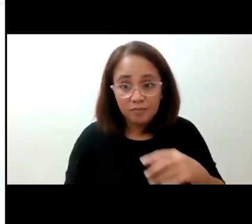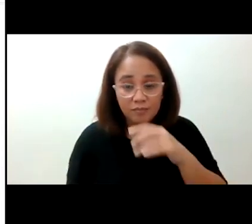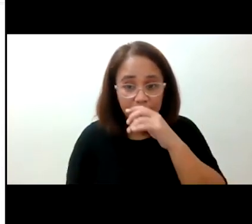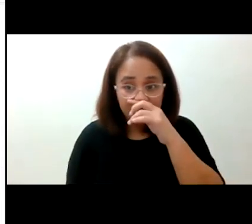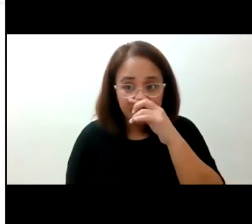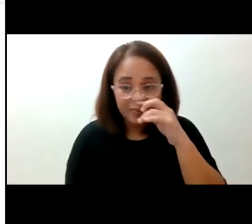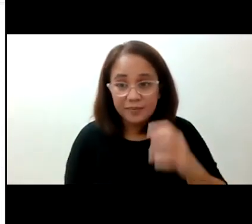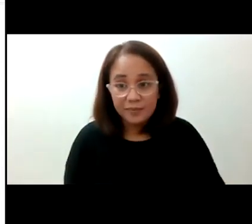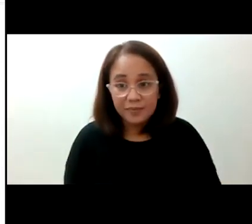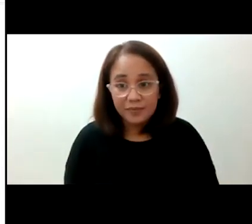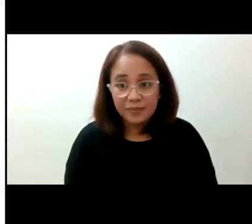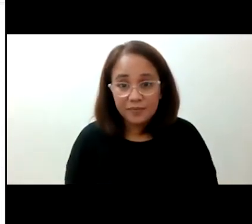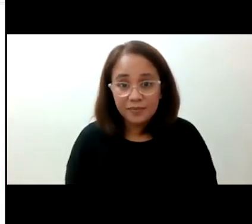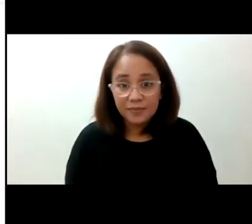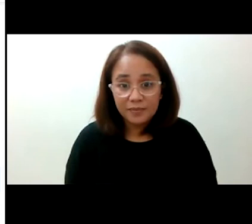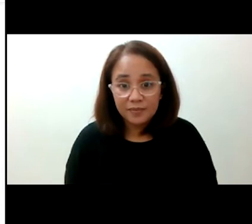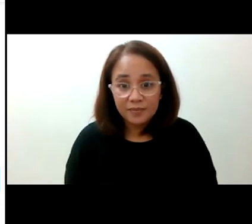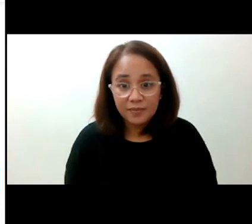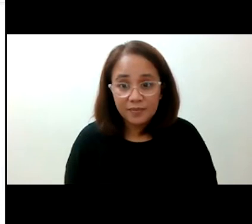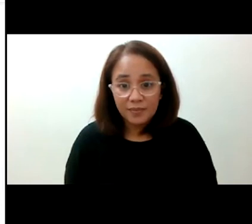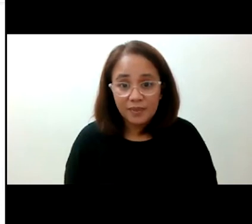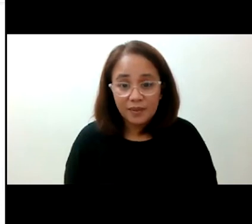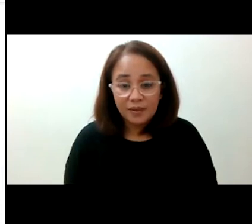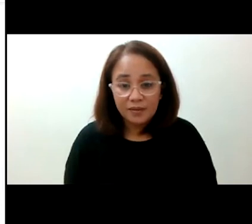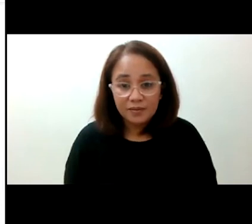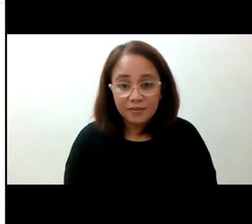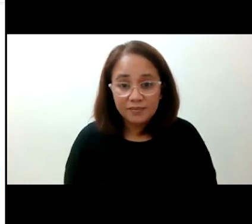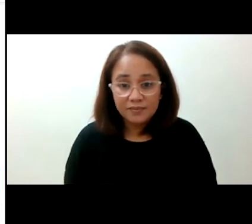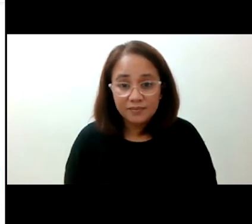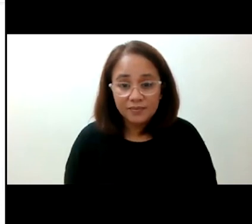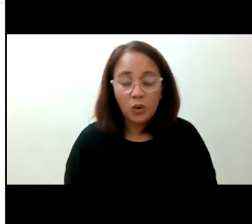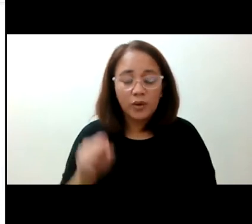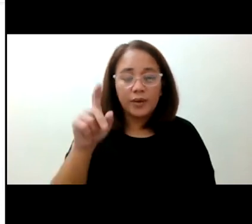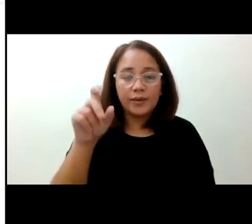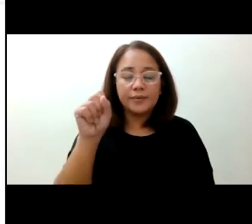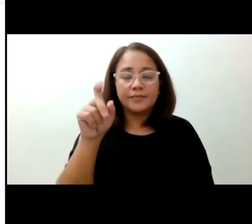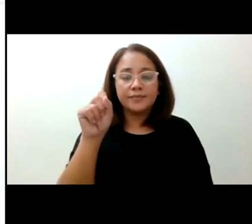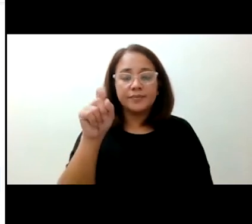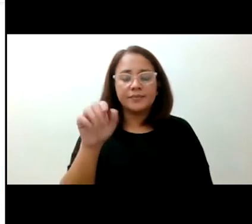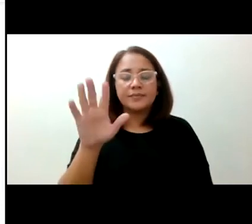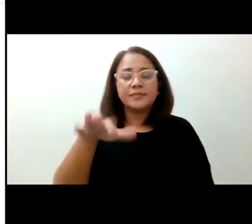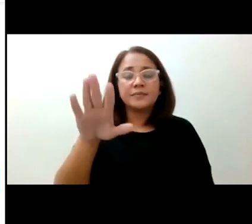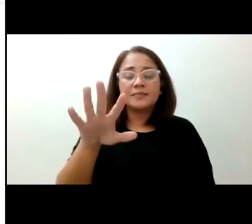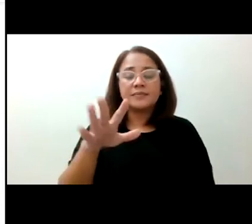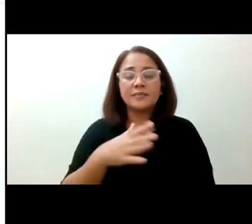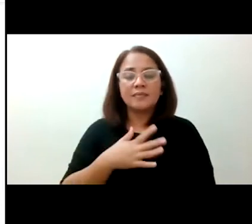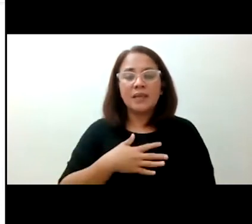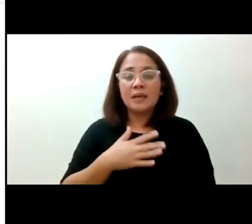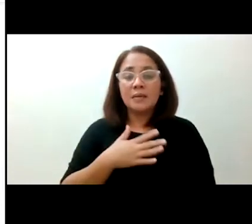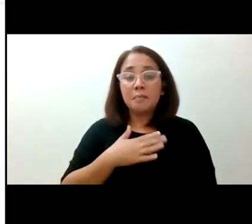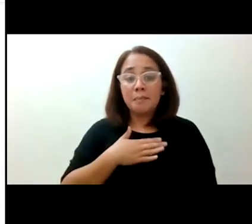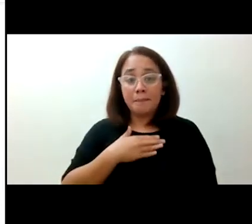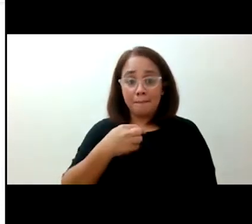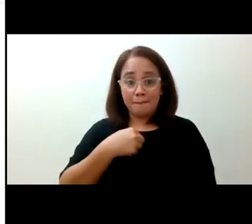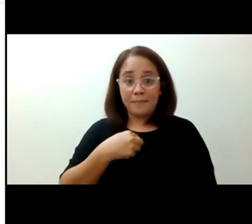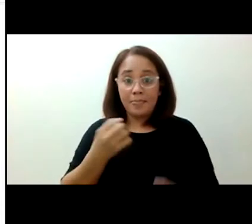Yes. The Okay, dog, fat. okay. So what I suggest